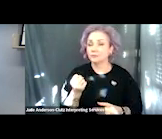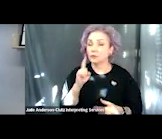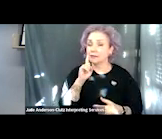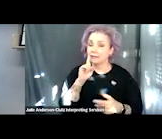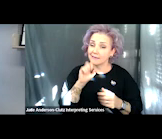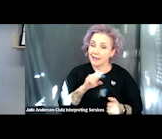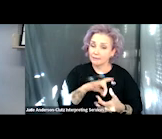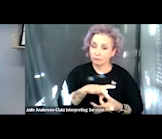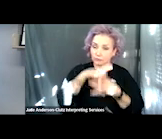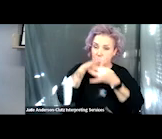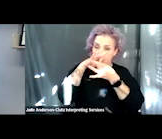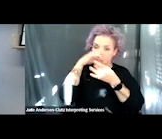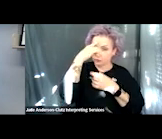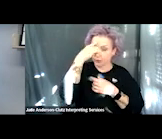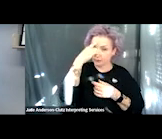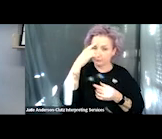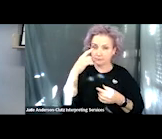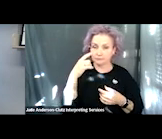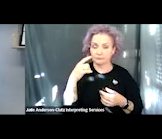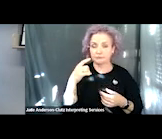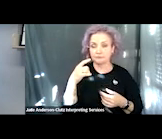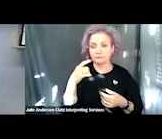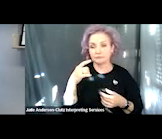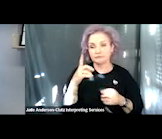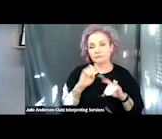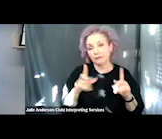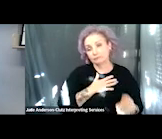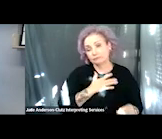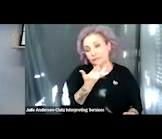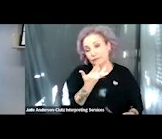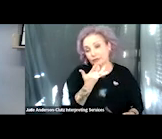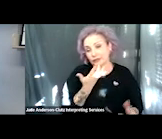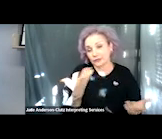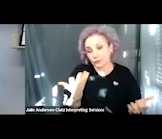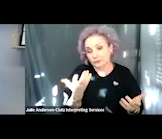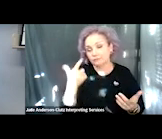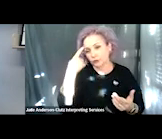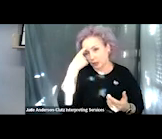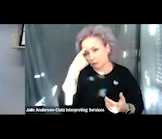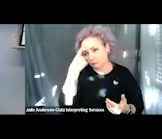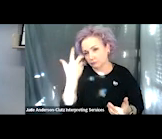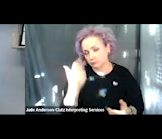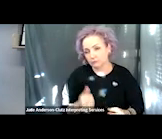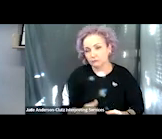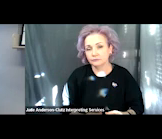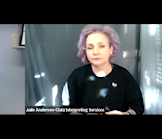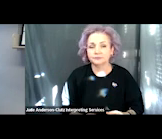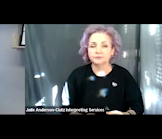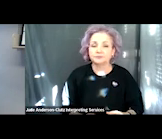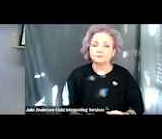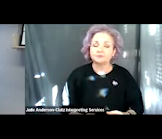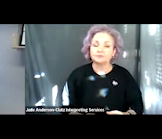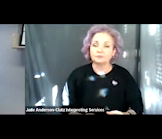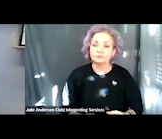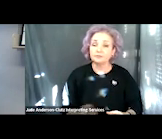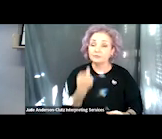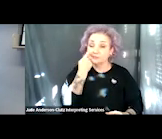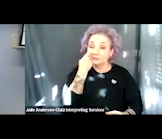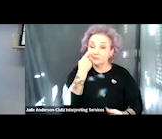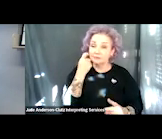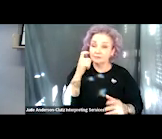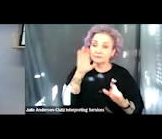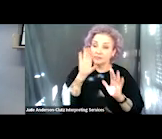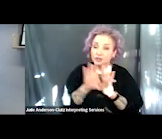is sort of my favorite piece about this. So I'm going to then show you another figure, same kind of thing, but now it's about brain